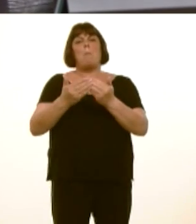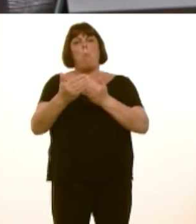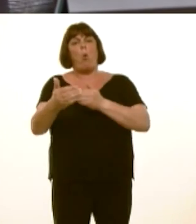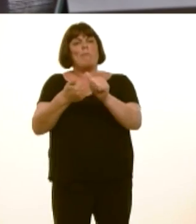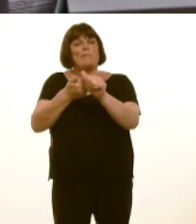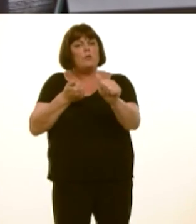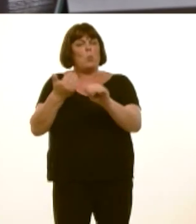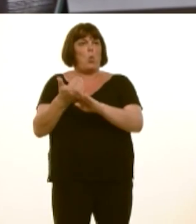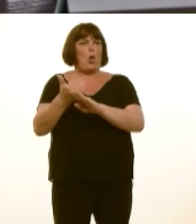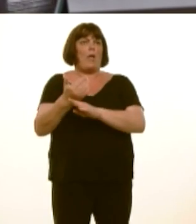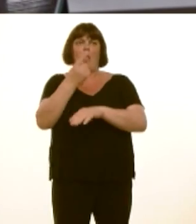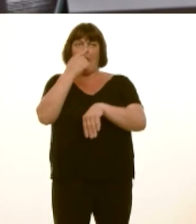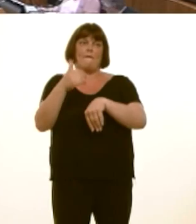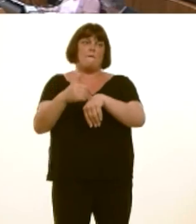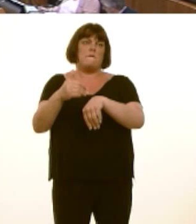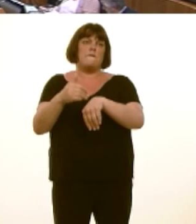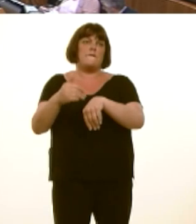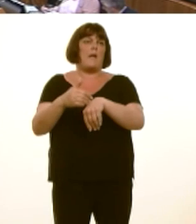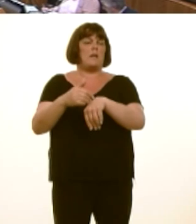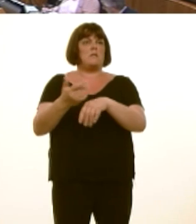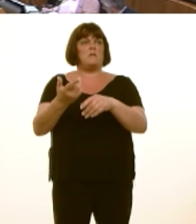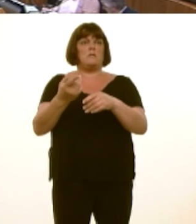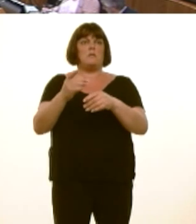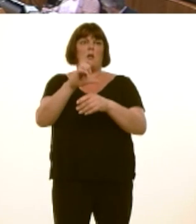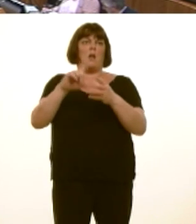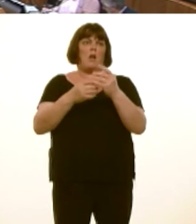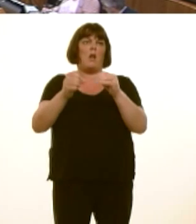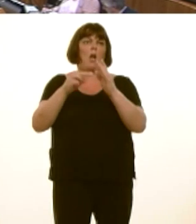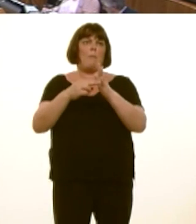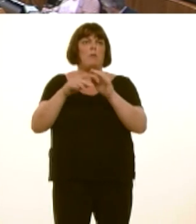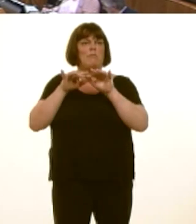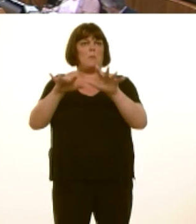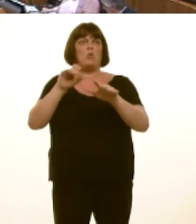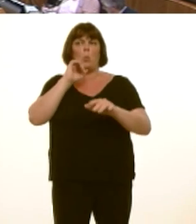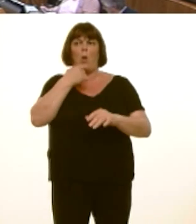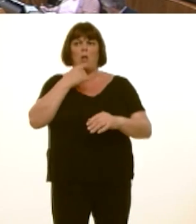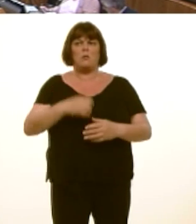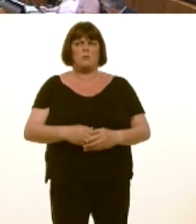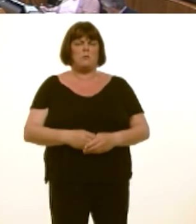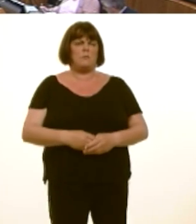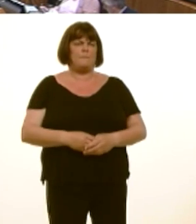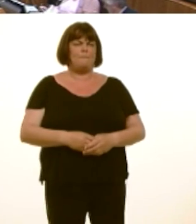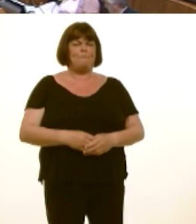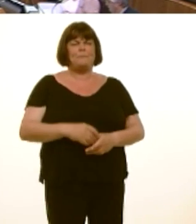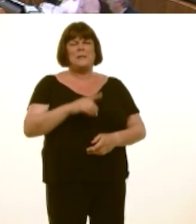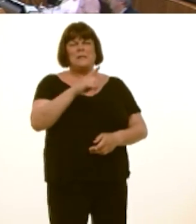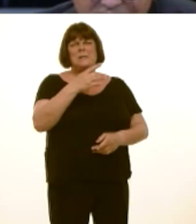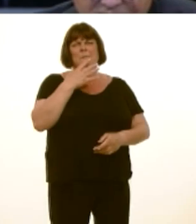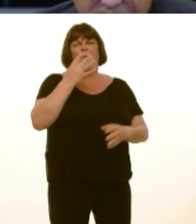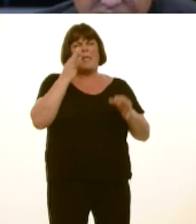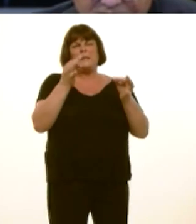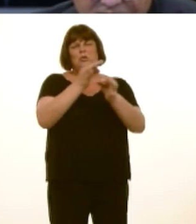to say that inevitably has an effect on carbon emissions. First Minister, I can't help think that that's a bit of an